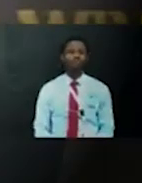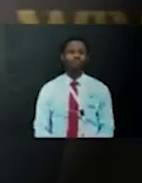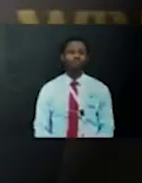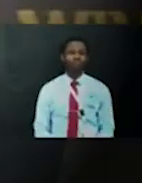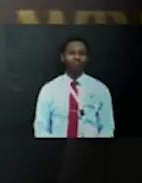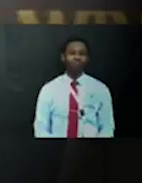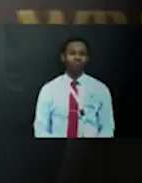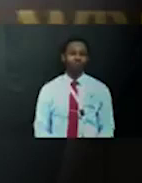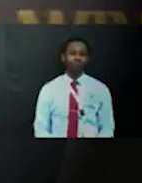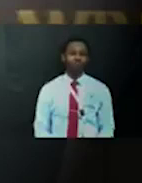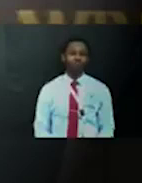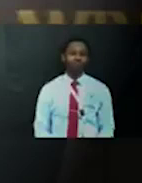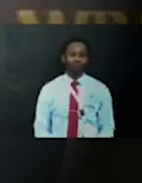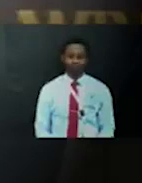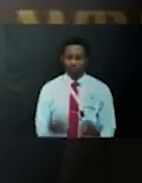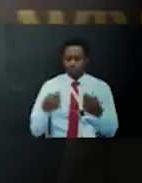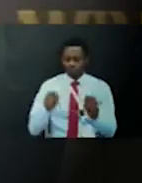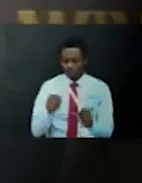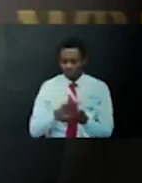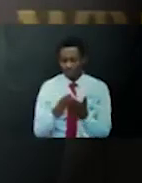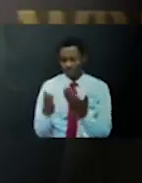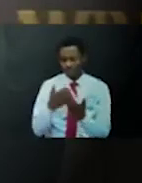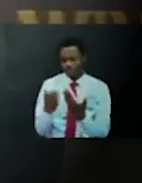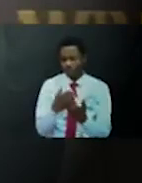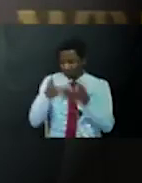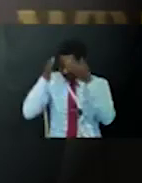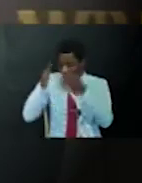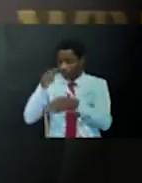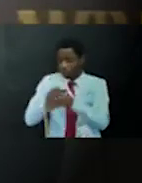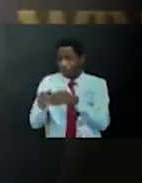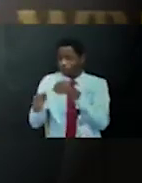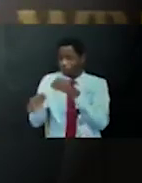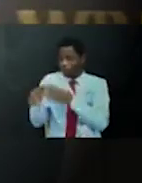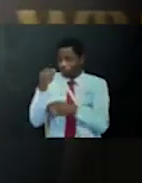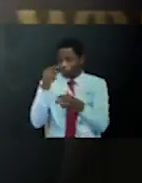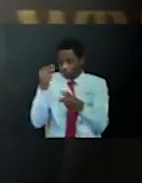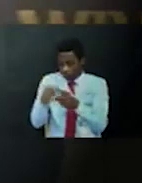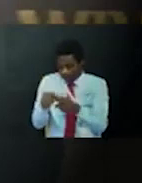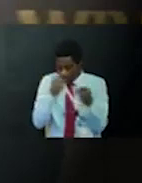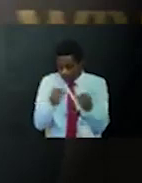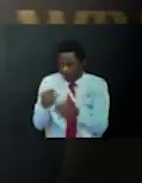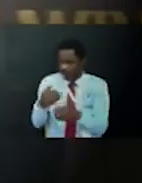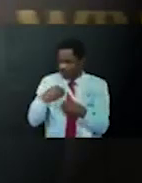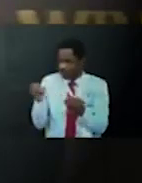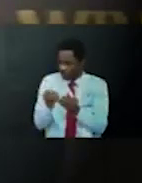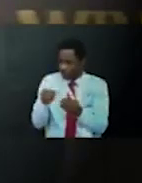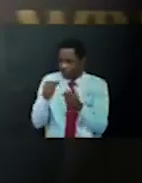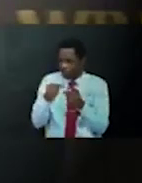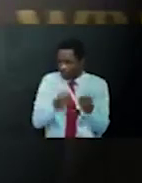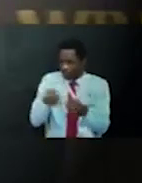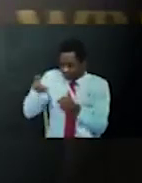Let us try and go simple and go by the power of the word. There is nothing that we need. We need more of Christ, that's